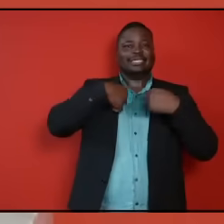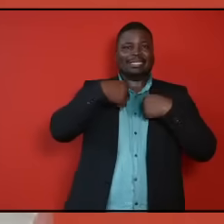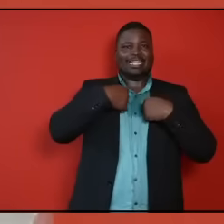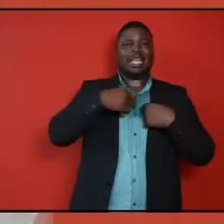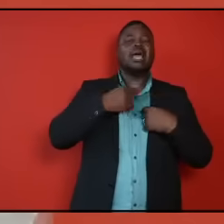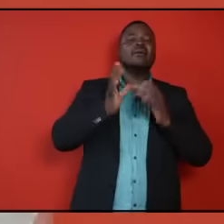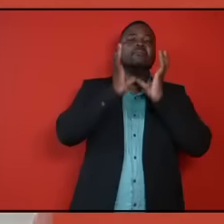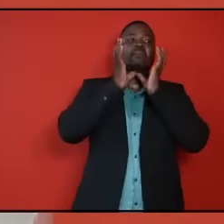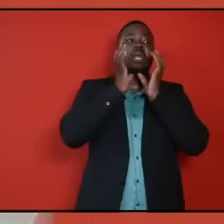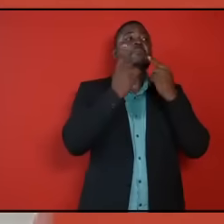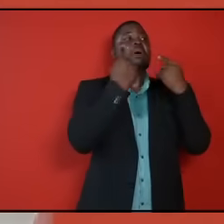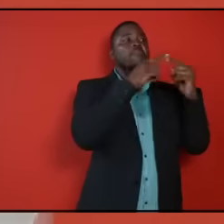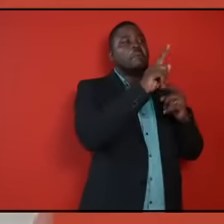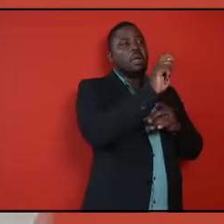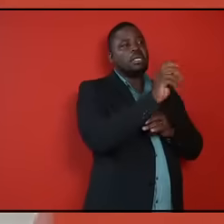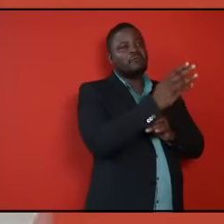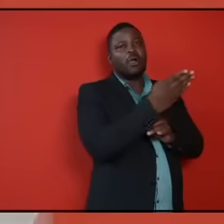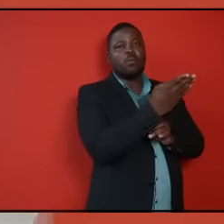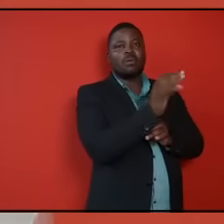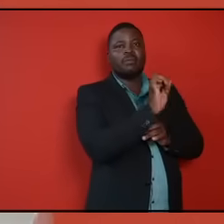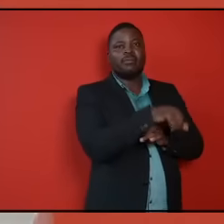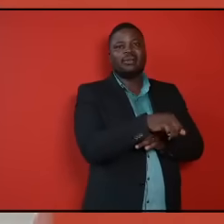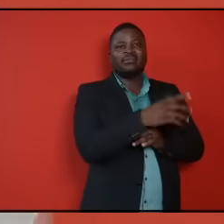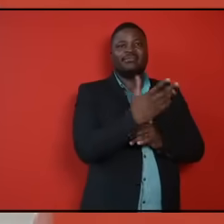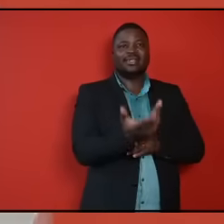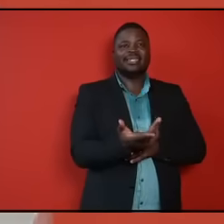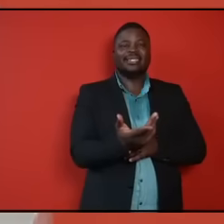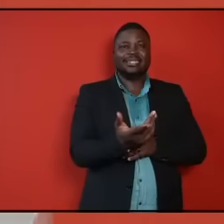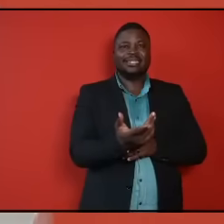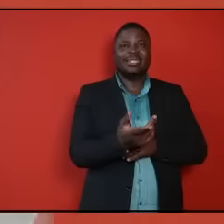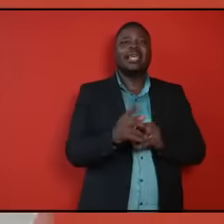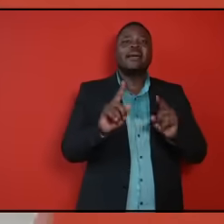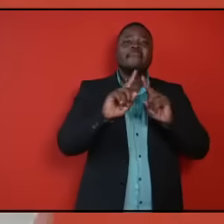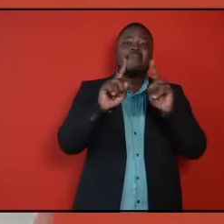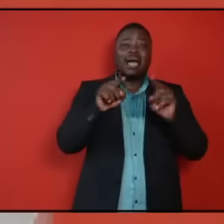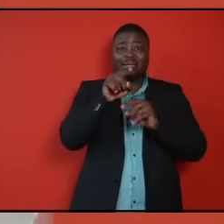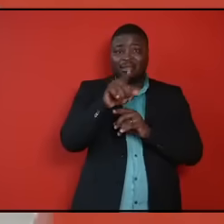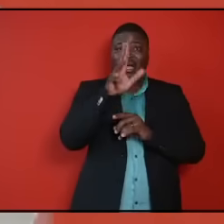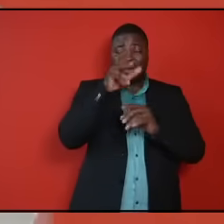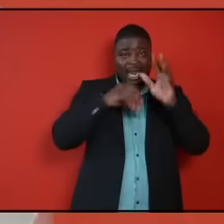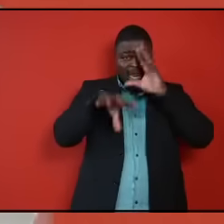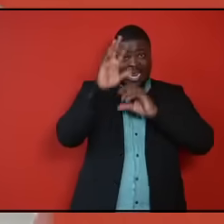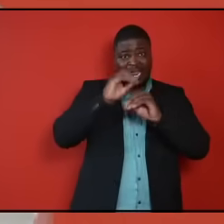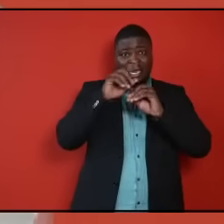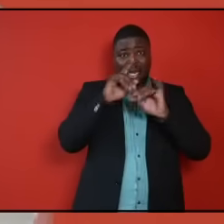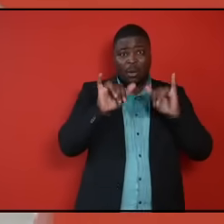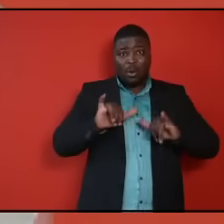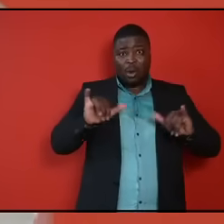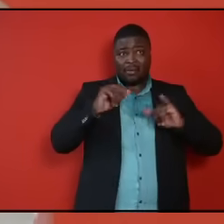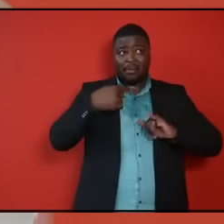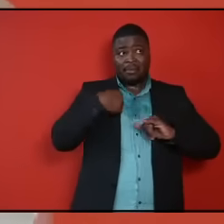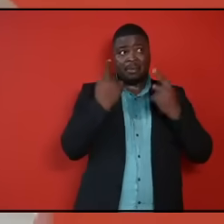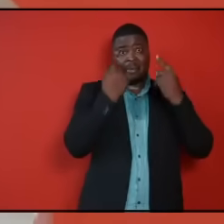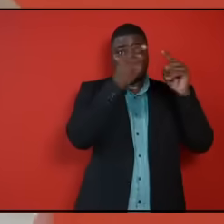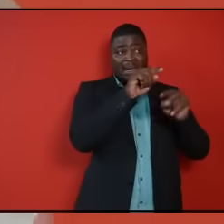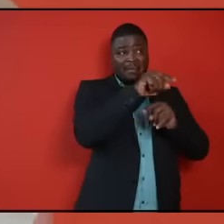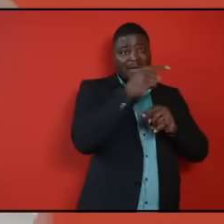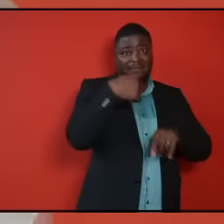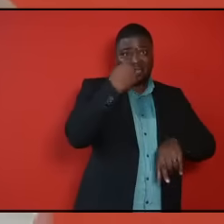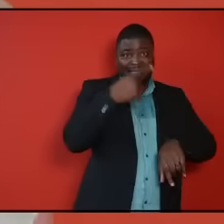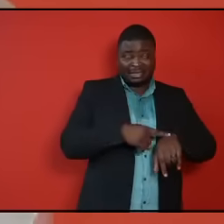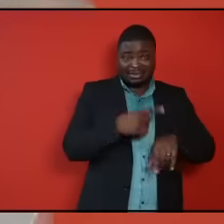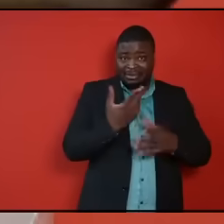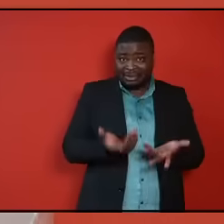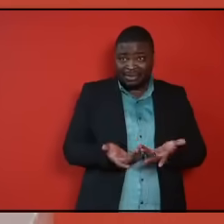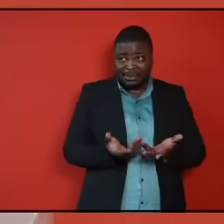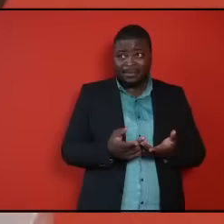know. Because it looks like you wait for me, for you to learn the most basic things. Let's learn Morocco. We are open